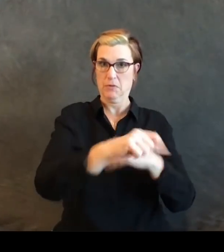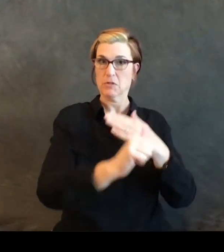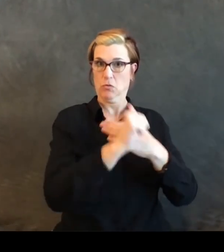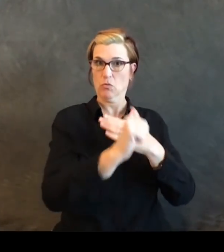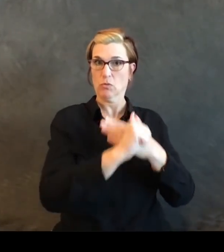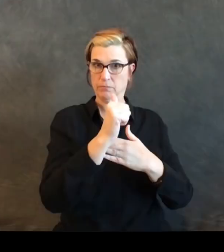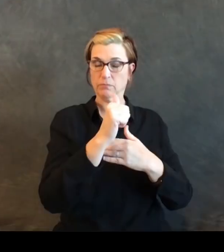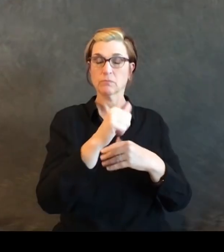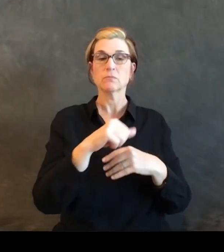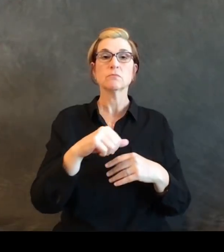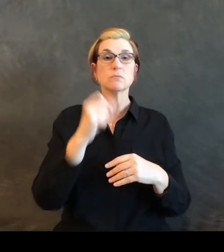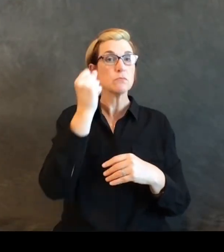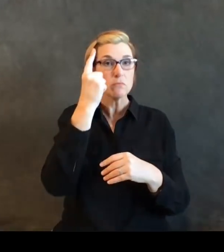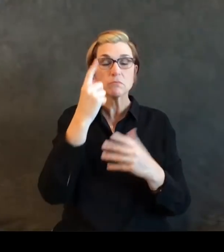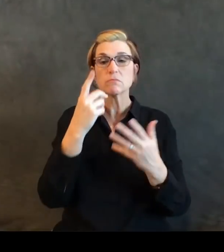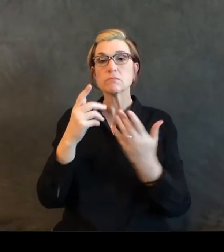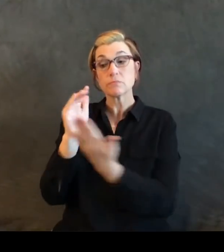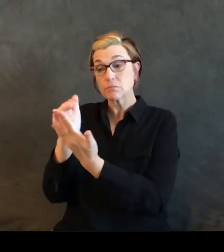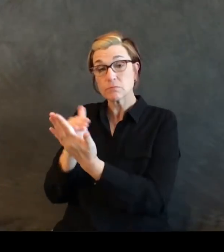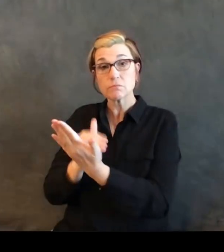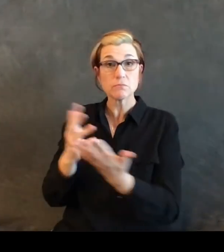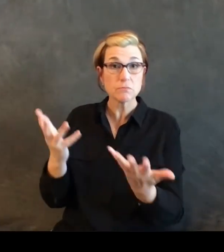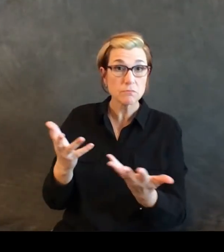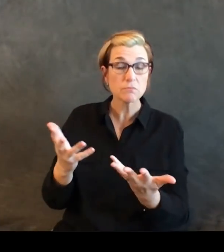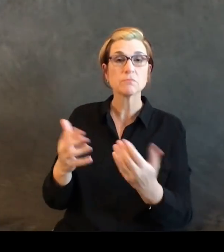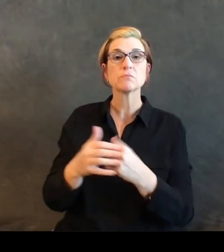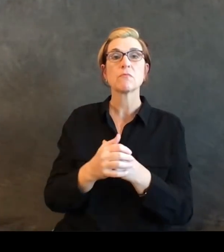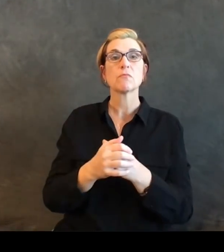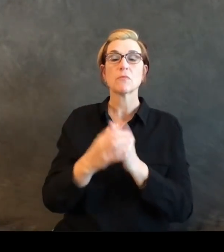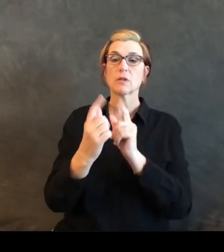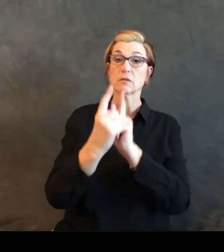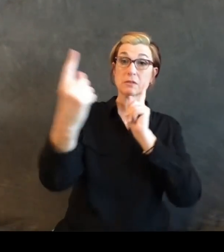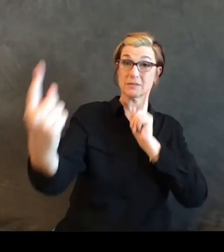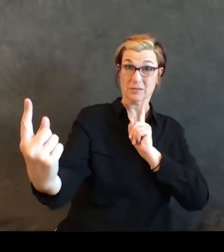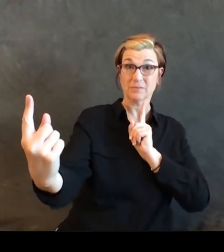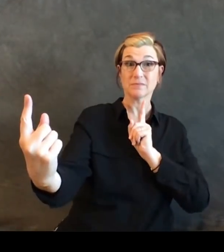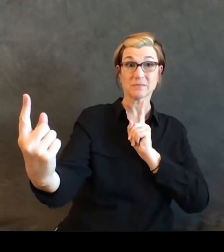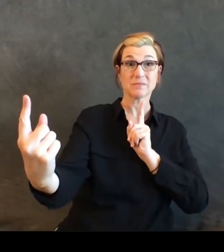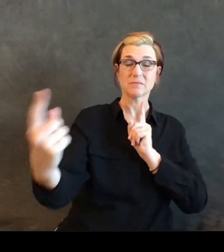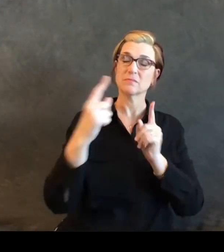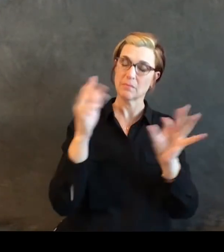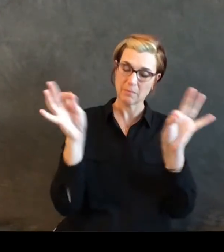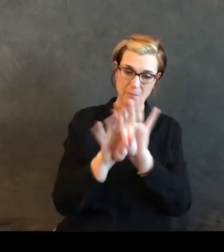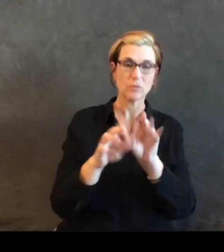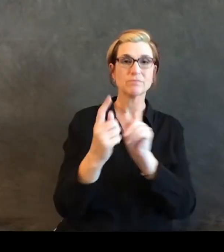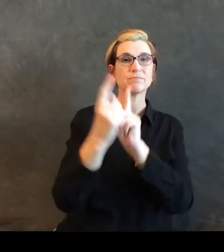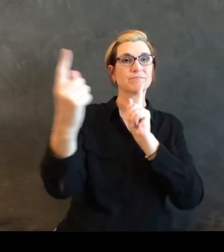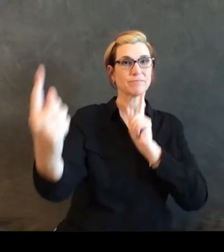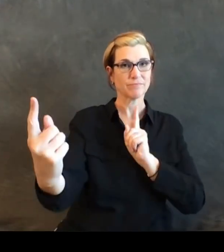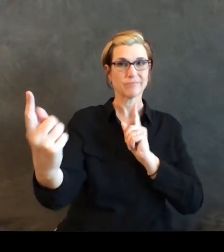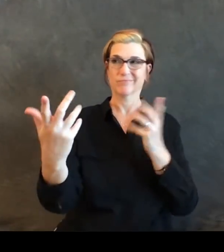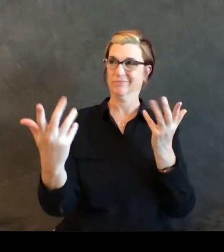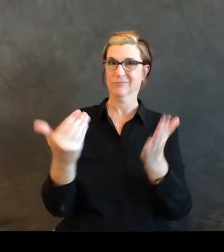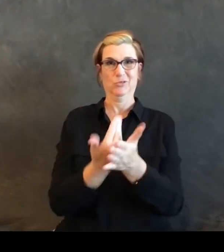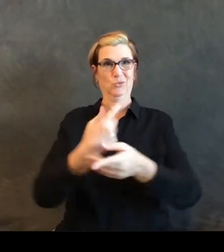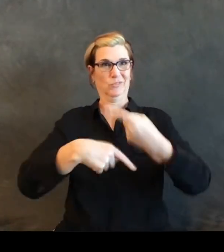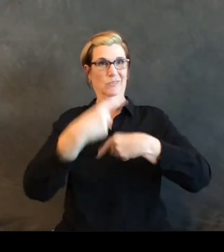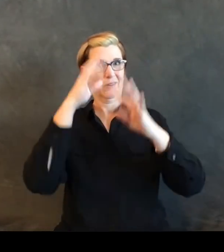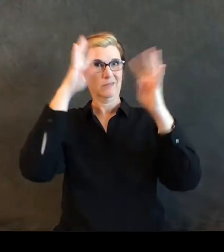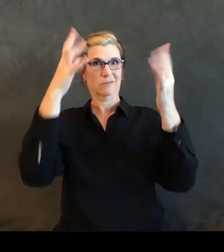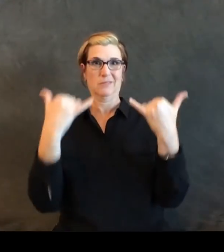social distancing. So important. Social distancing, such an important phrase. And we do it